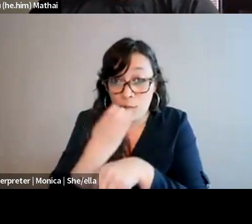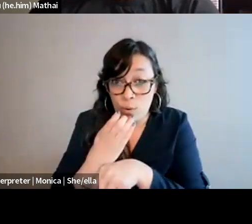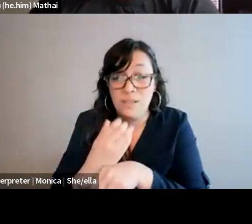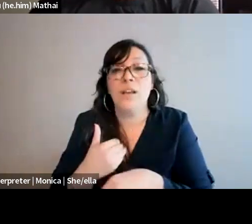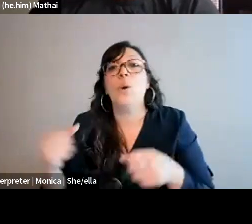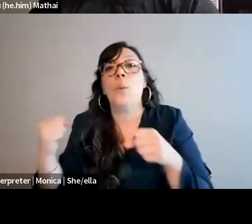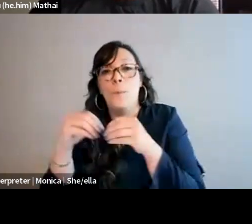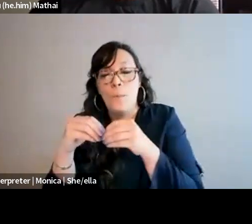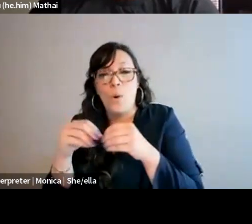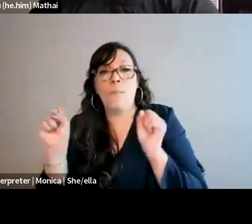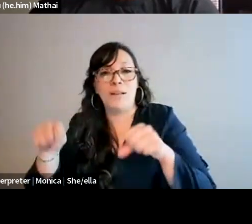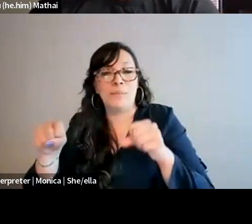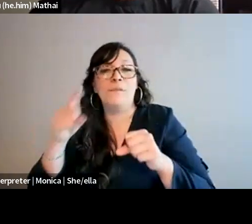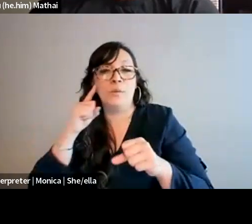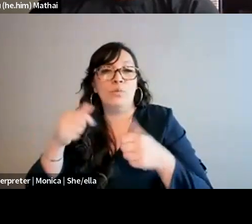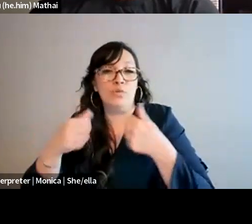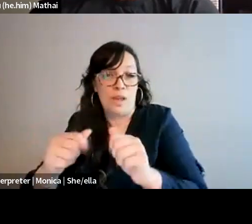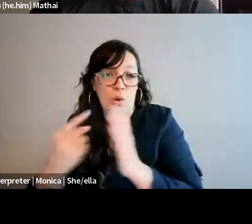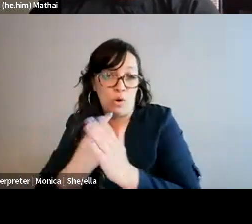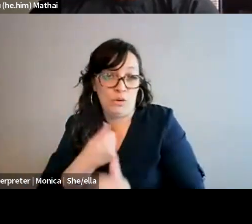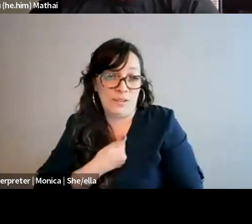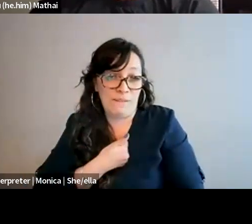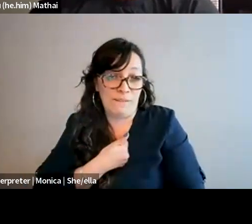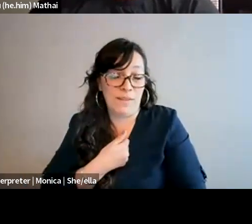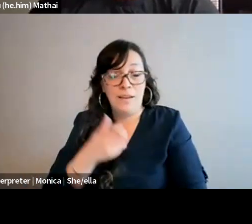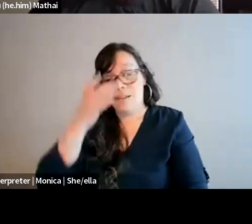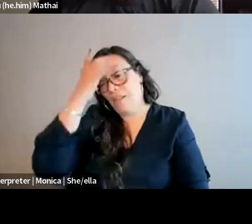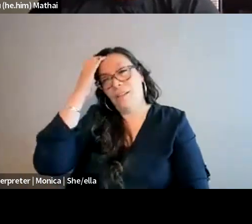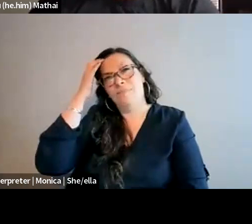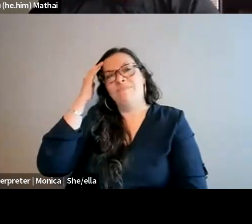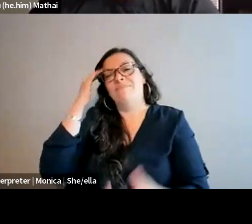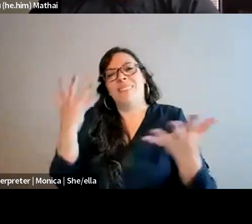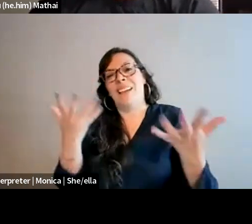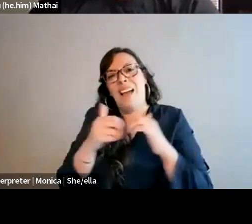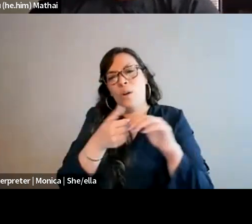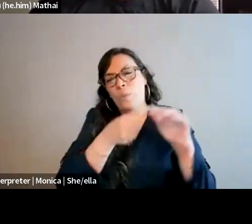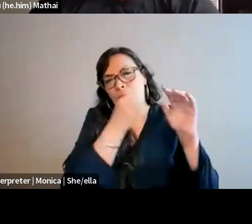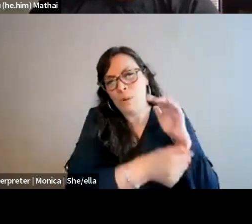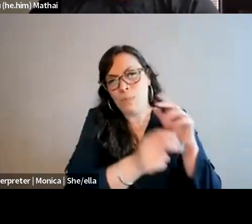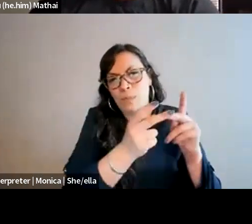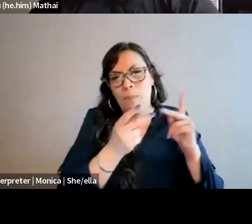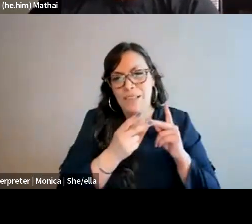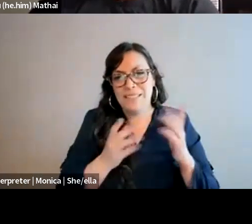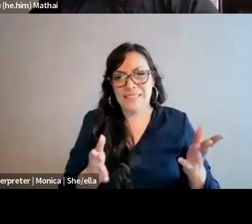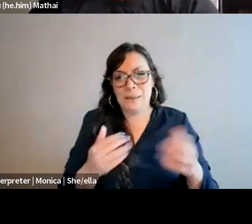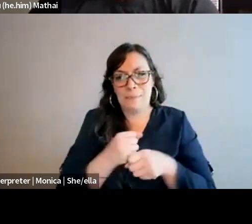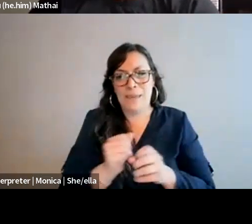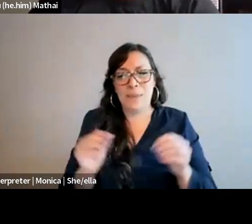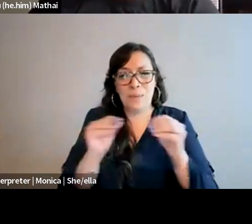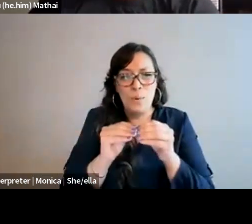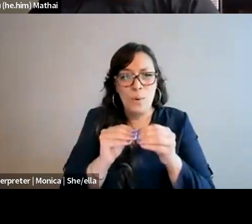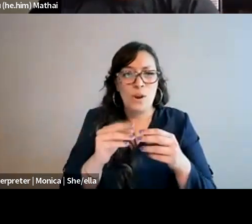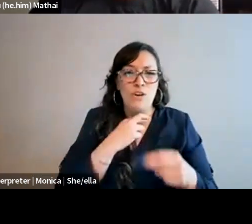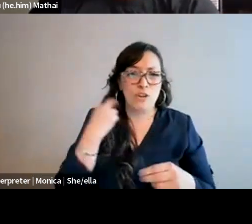to attempt or be at risk for that. So how are we putting people in places and making them more at risk for